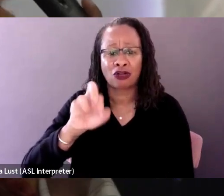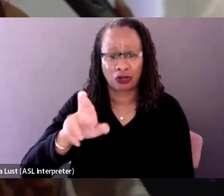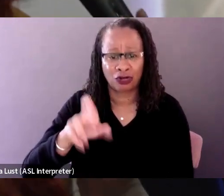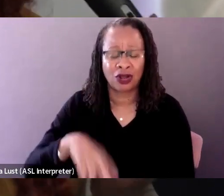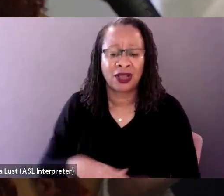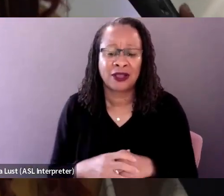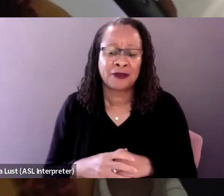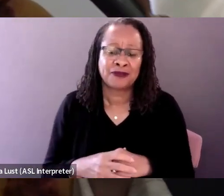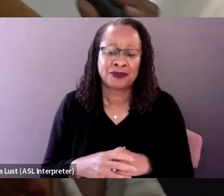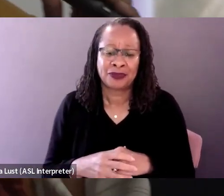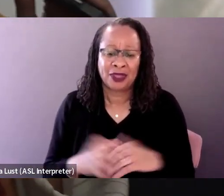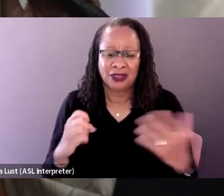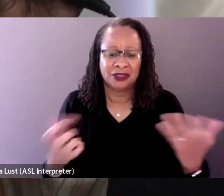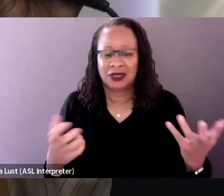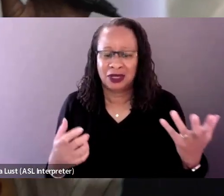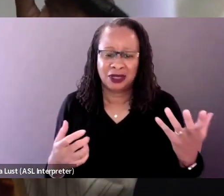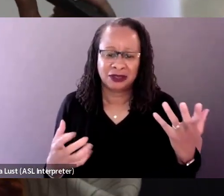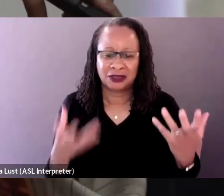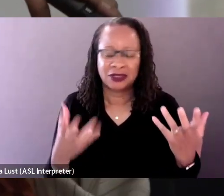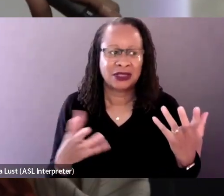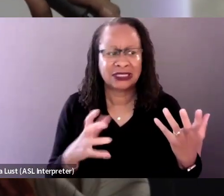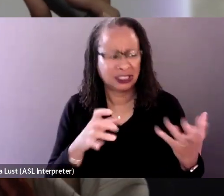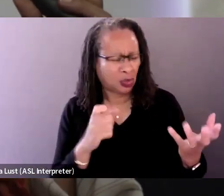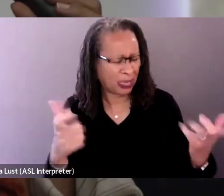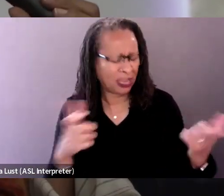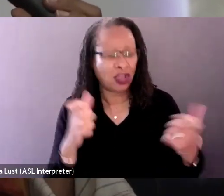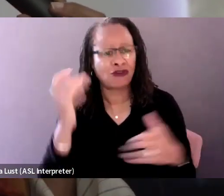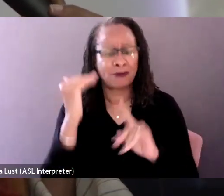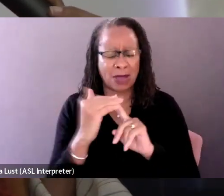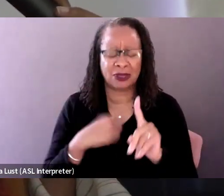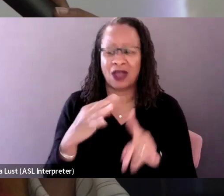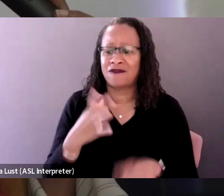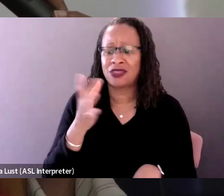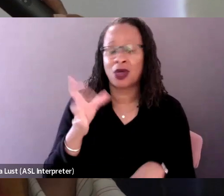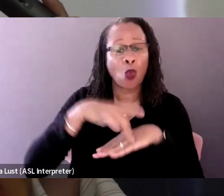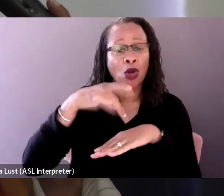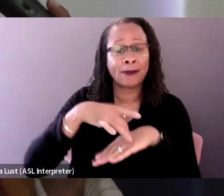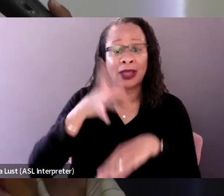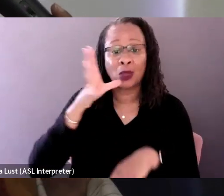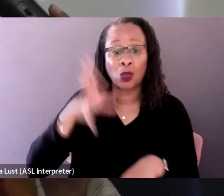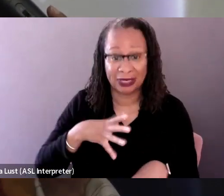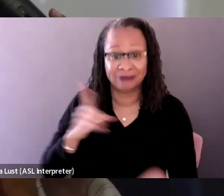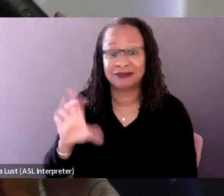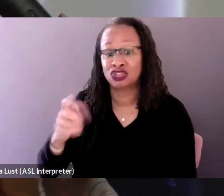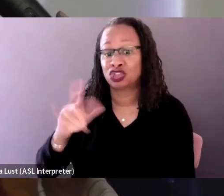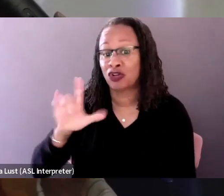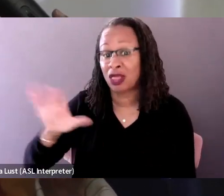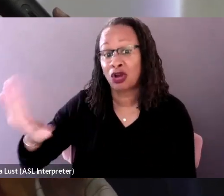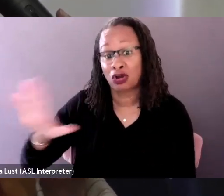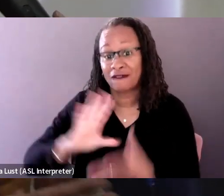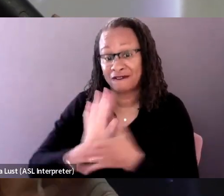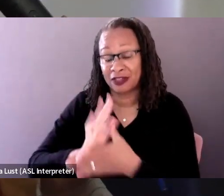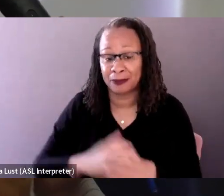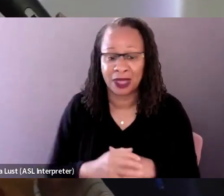Watermelon Woman, like, oh, and like there's this missing character, and wouldn't it be so interesting if we critically fabulated a more dynamic history for